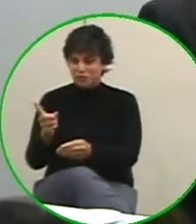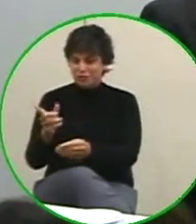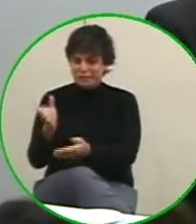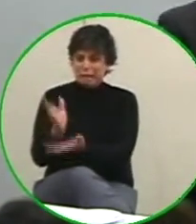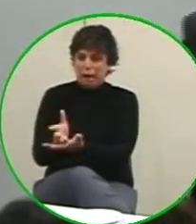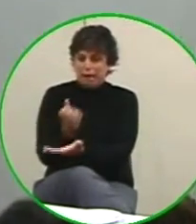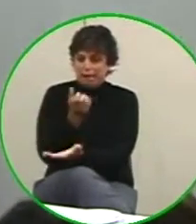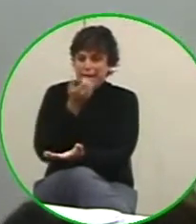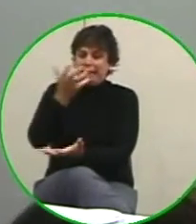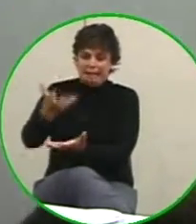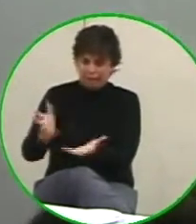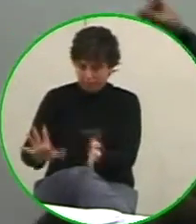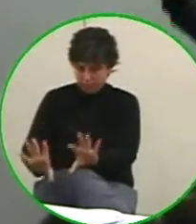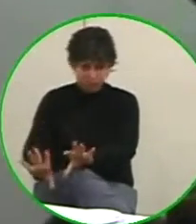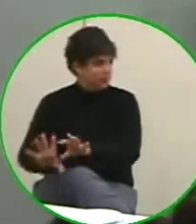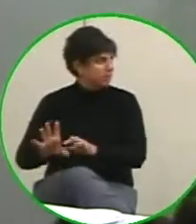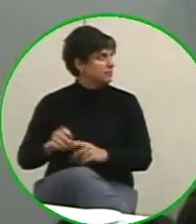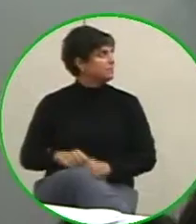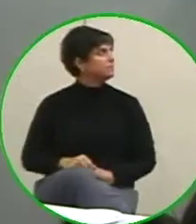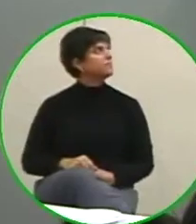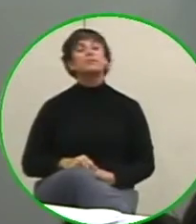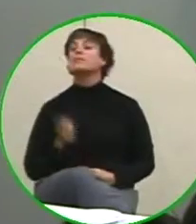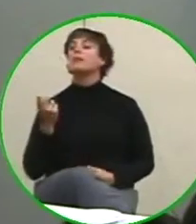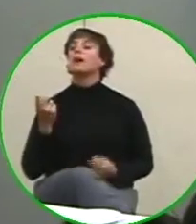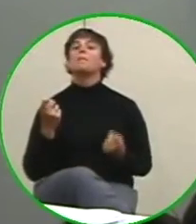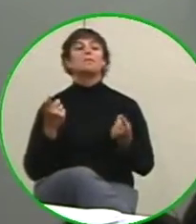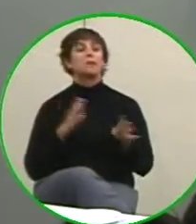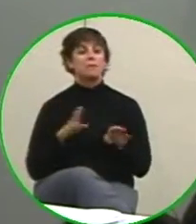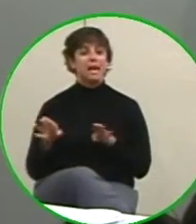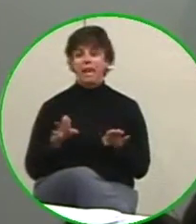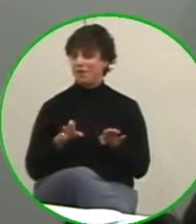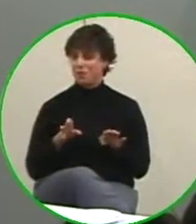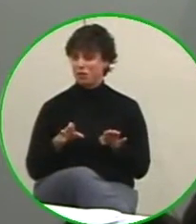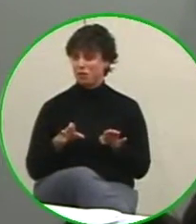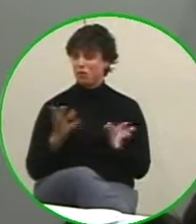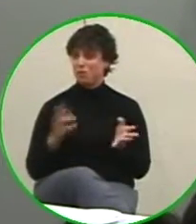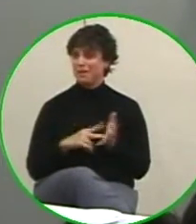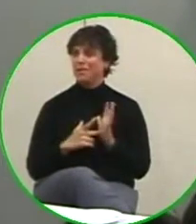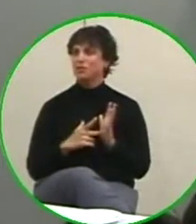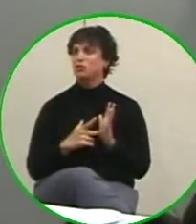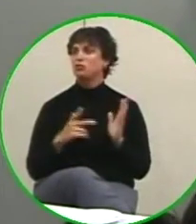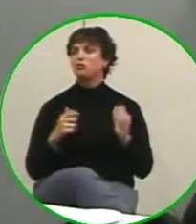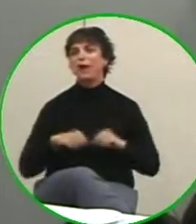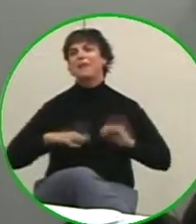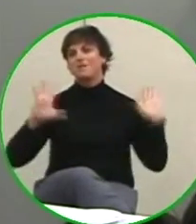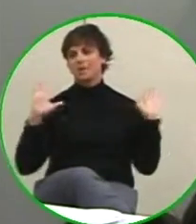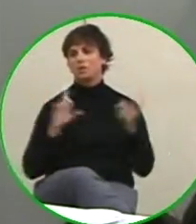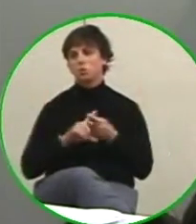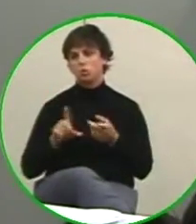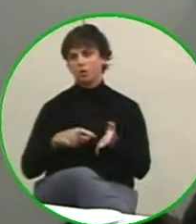stop yelling. The behavior in this case is giving in to demands.